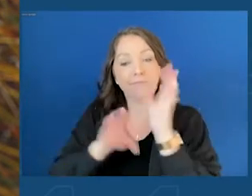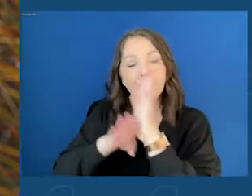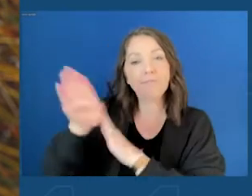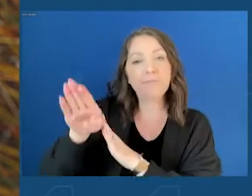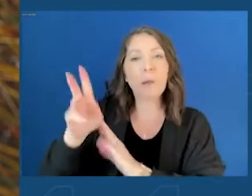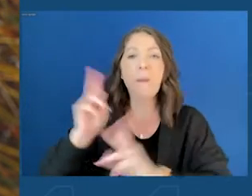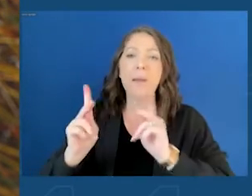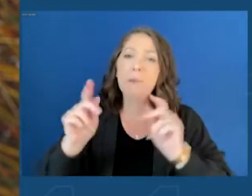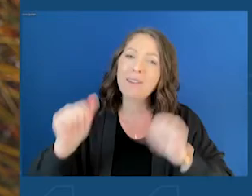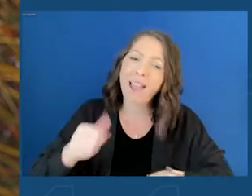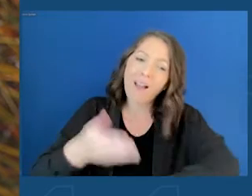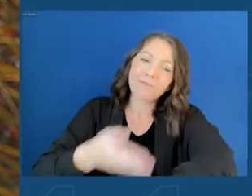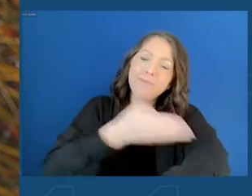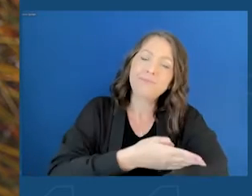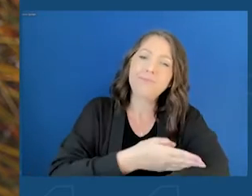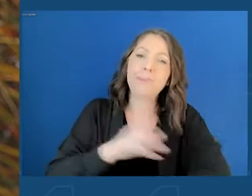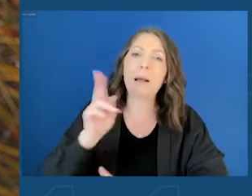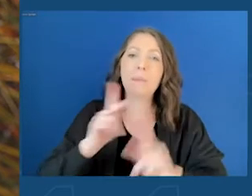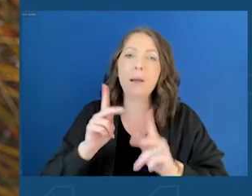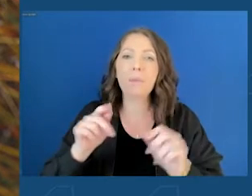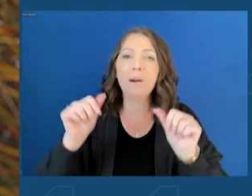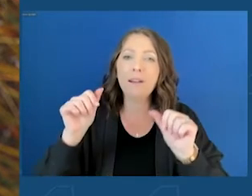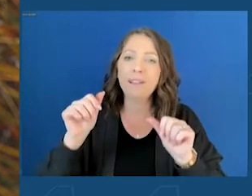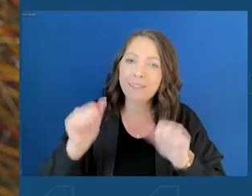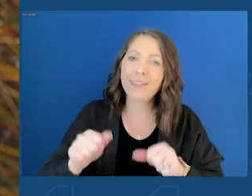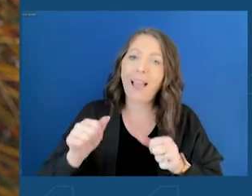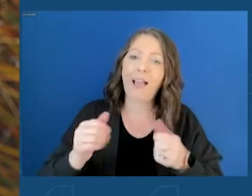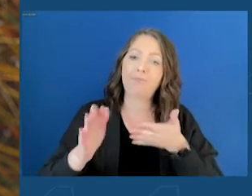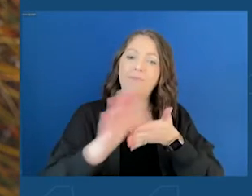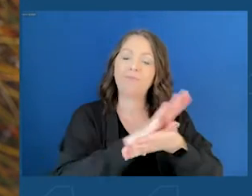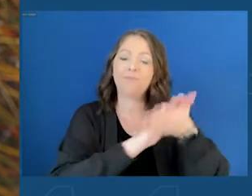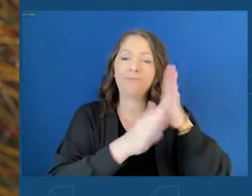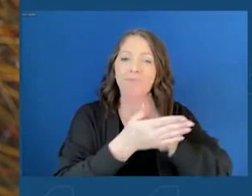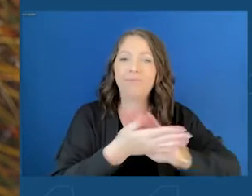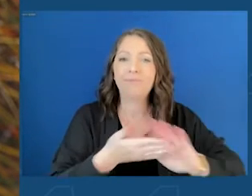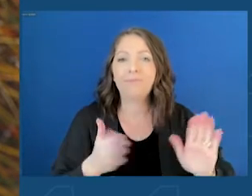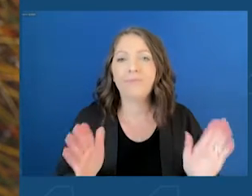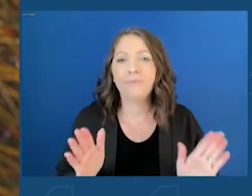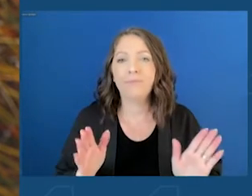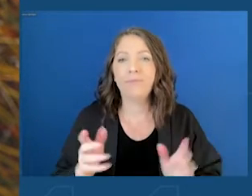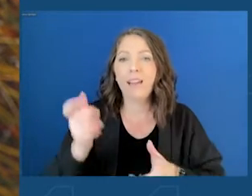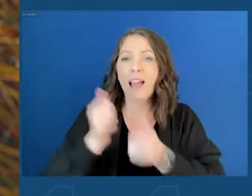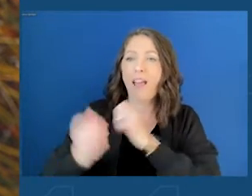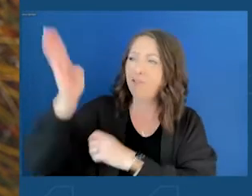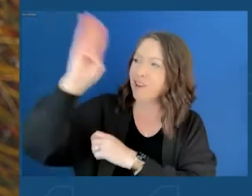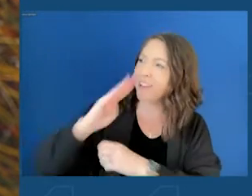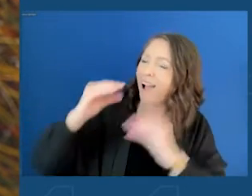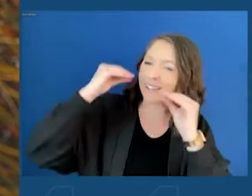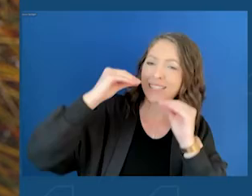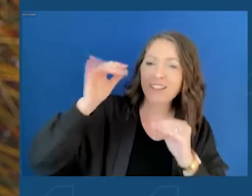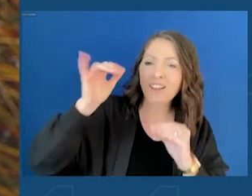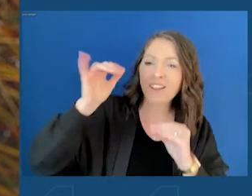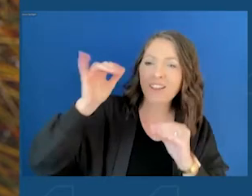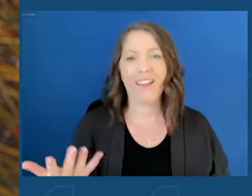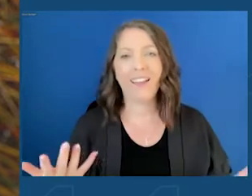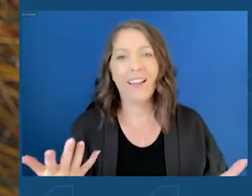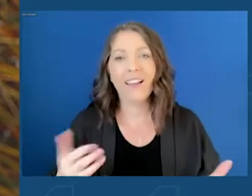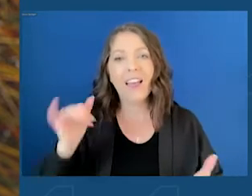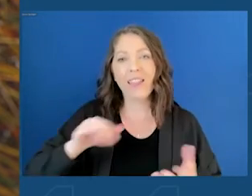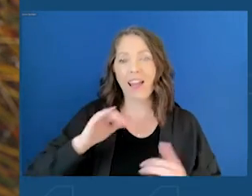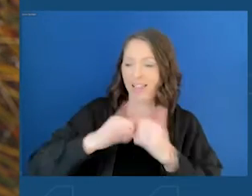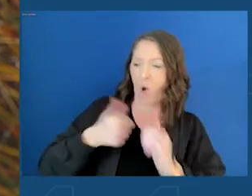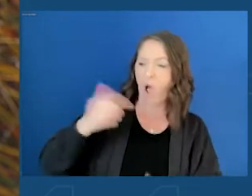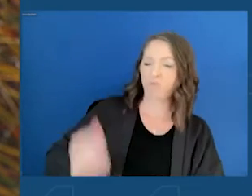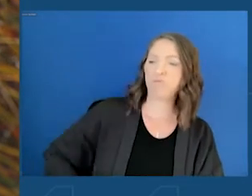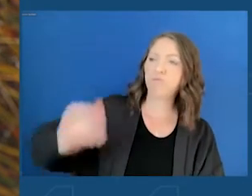repent, and people can and should be forgiven. That's what every God and every religion teaches us, and that is how I grew up,